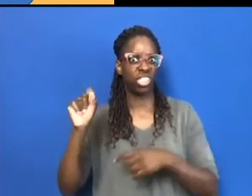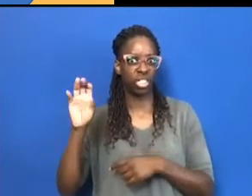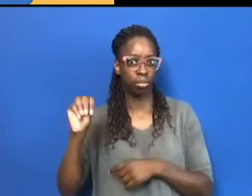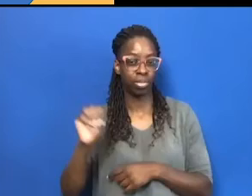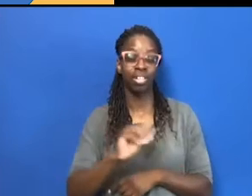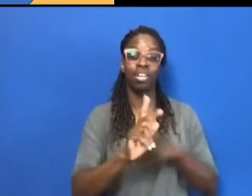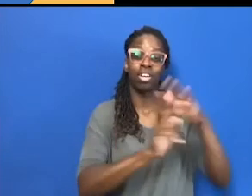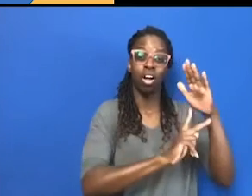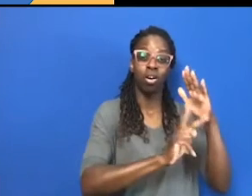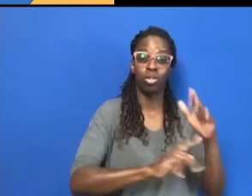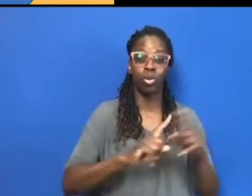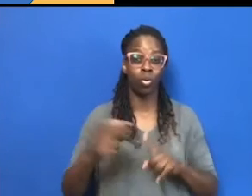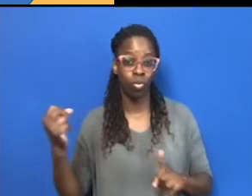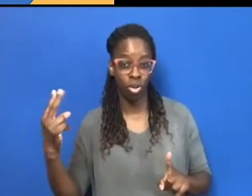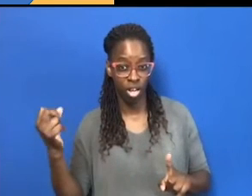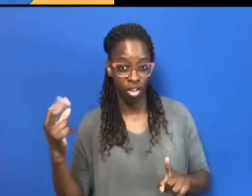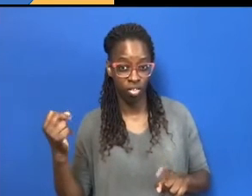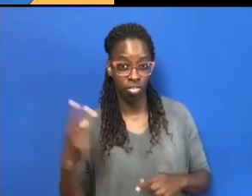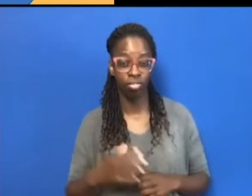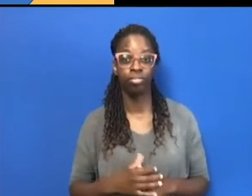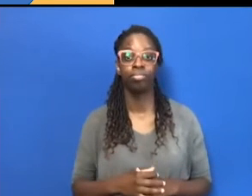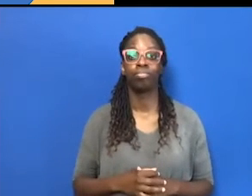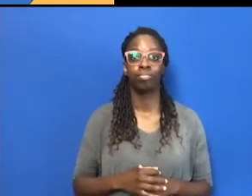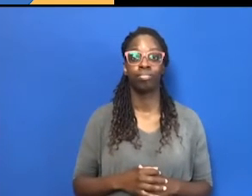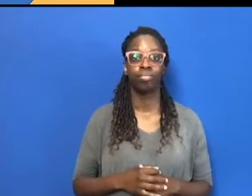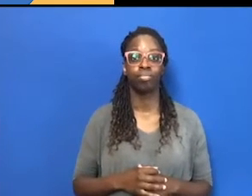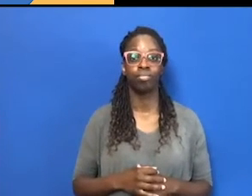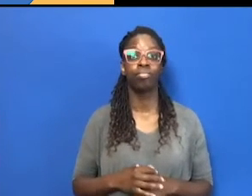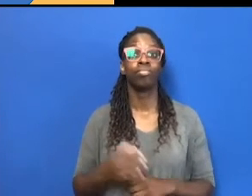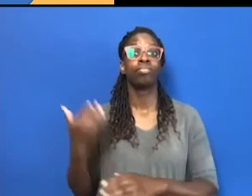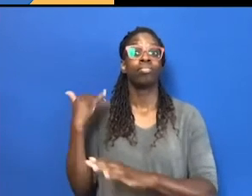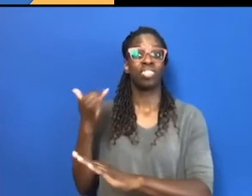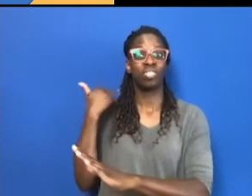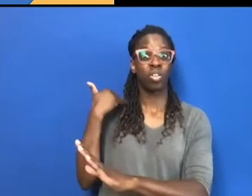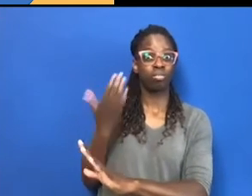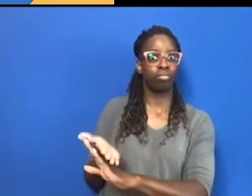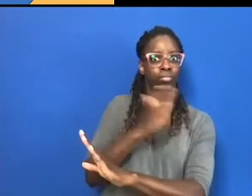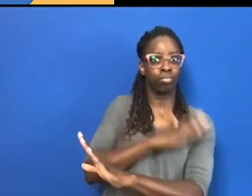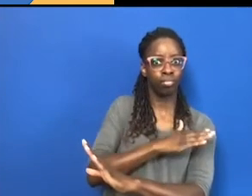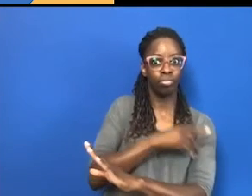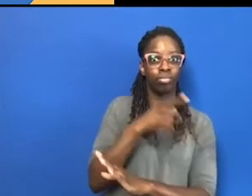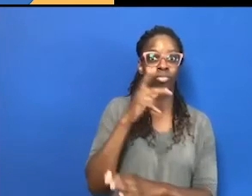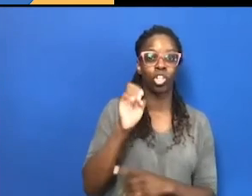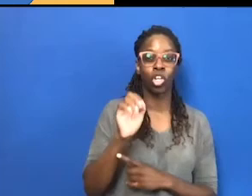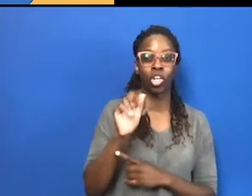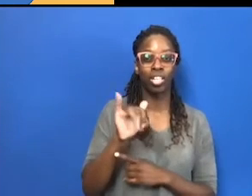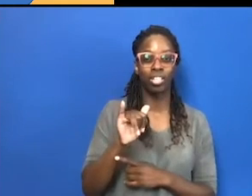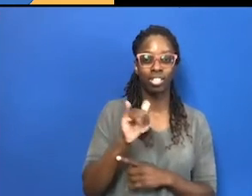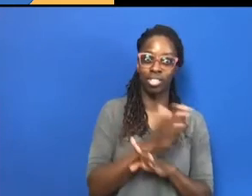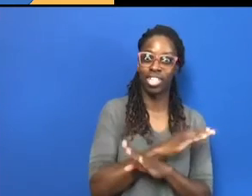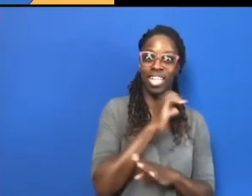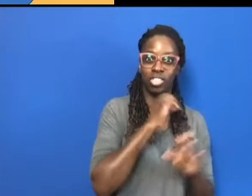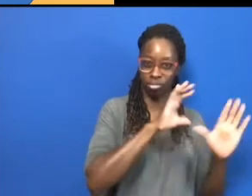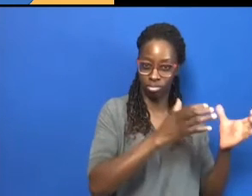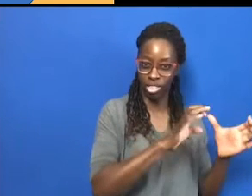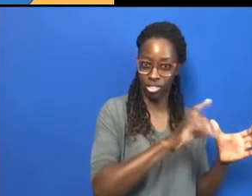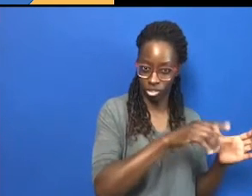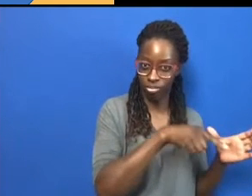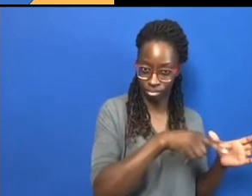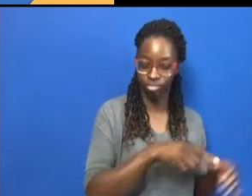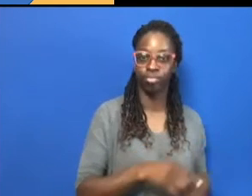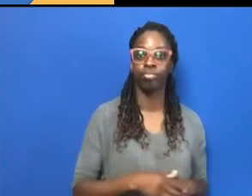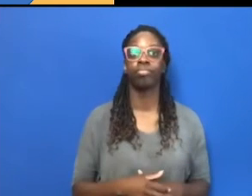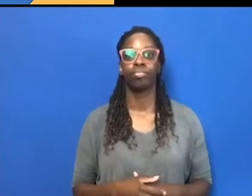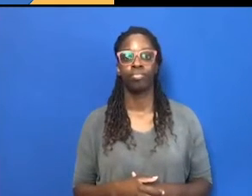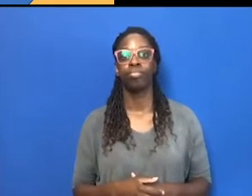has extended to early care and early childhood education settings. And there have been previous reviews of ELGs,